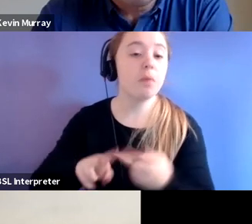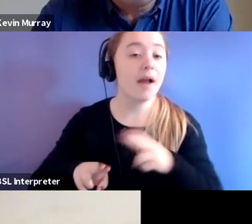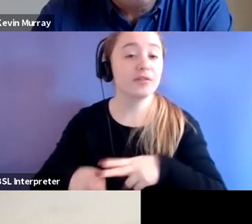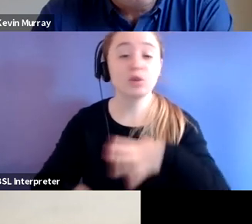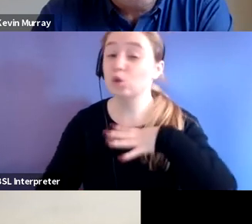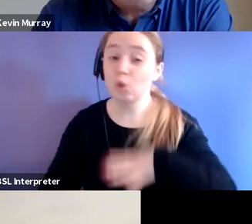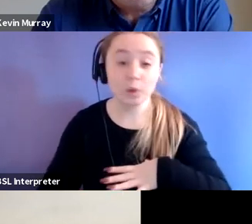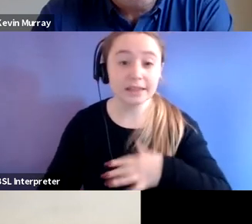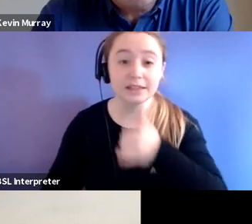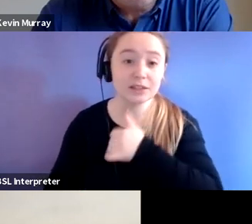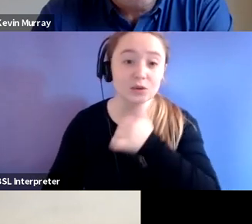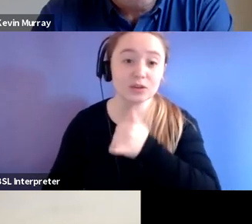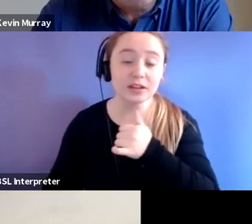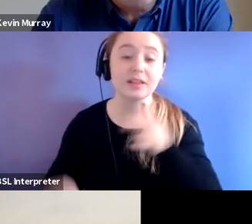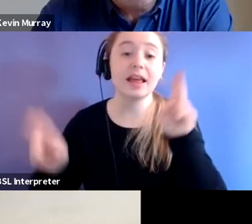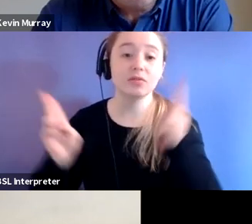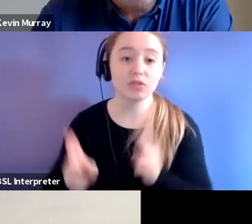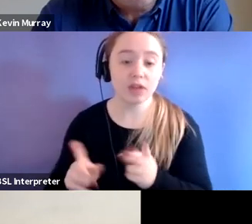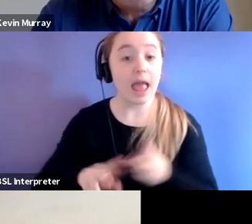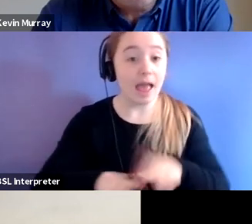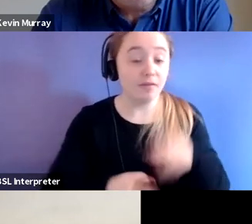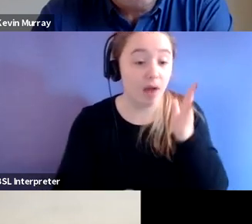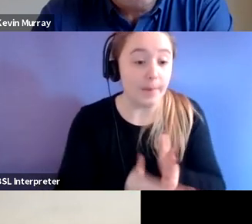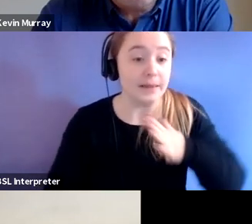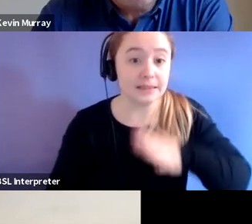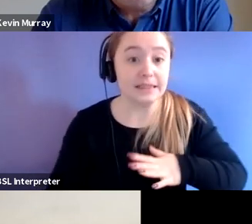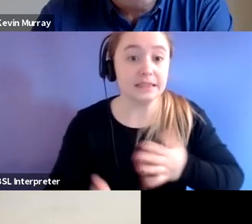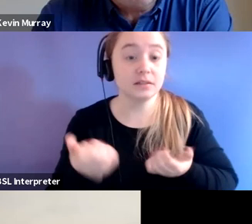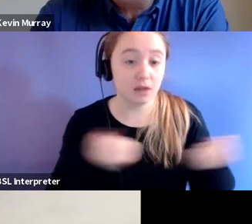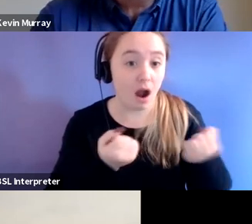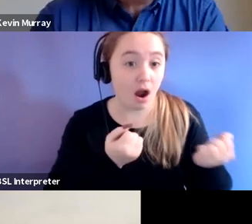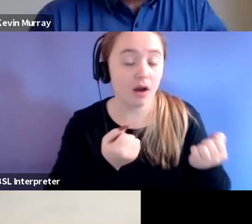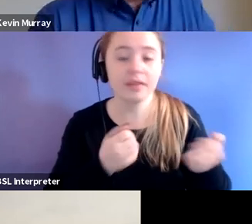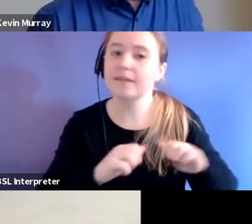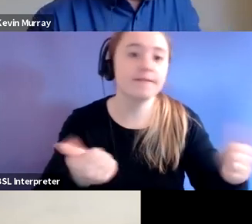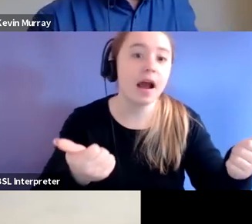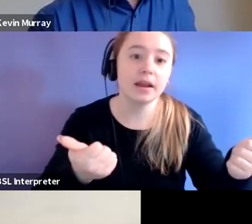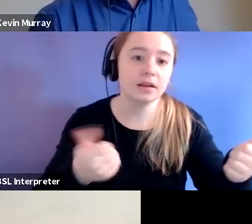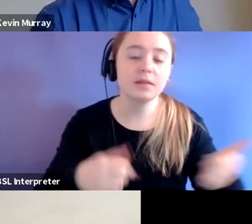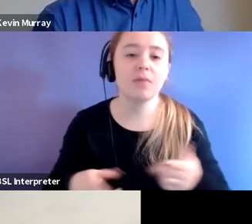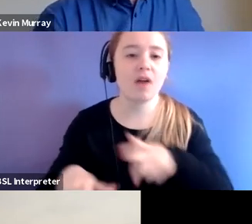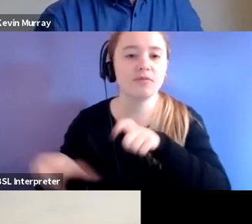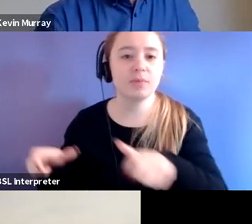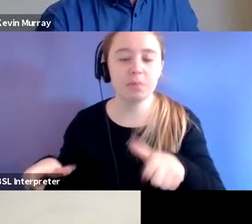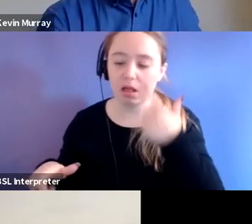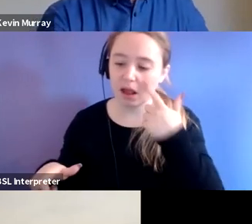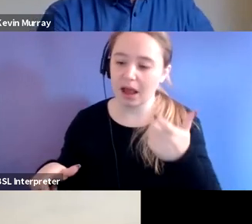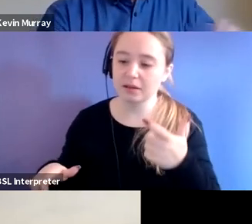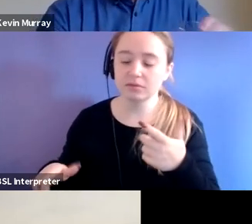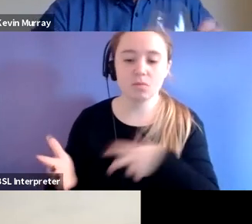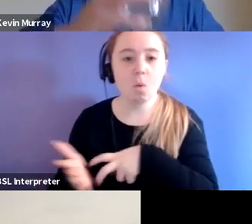absolutely not about reducing that reliance for those that need it in order to get access. So where we would look at completely closing off a